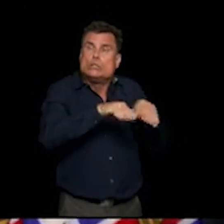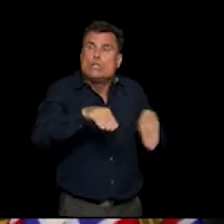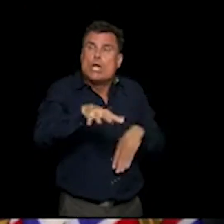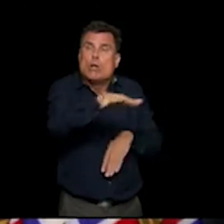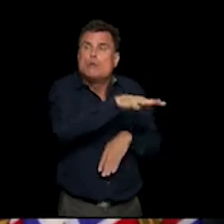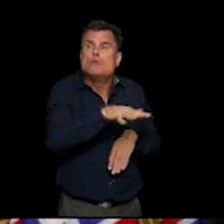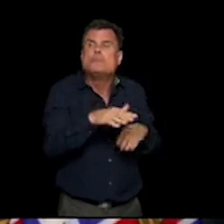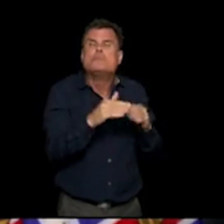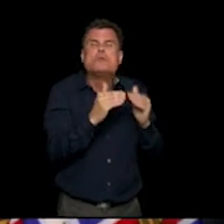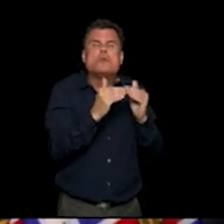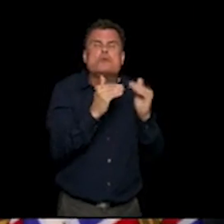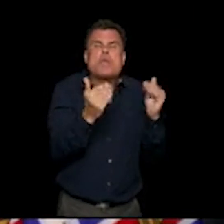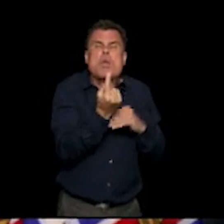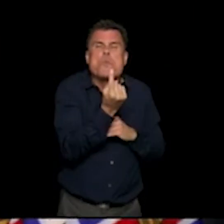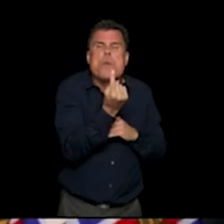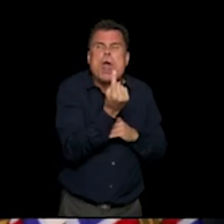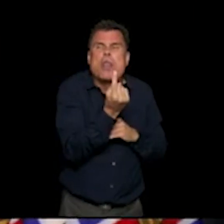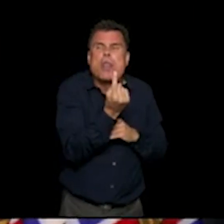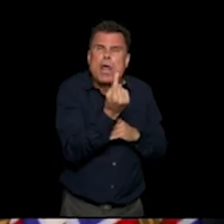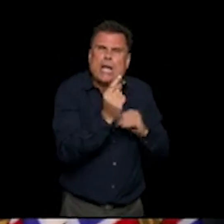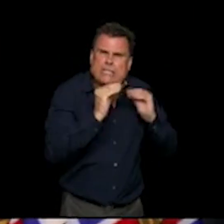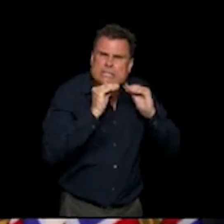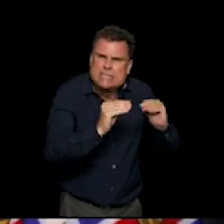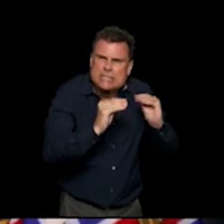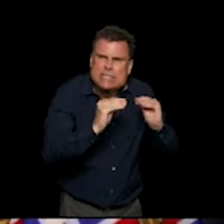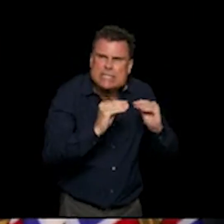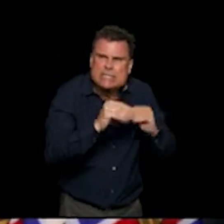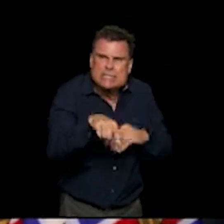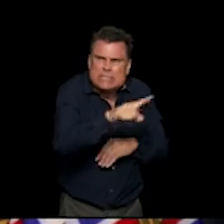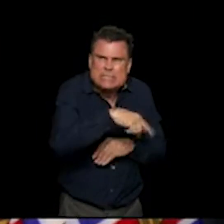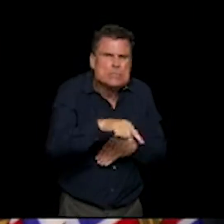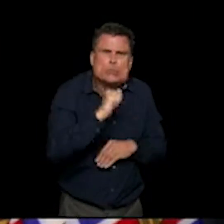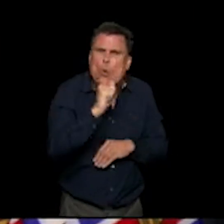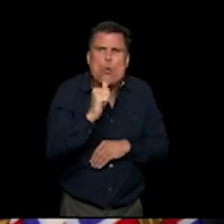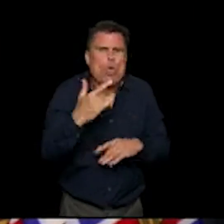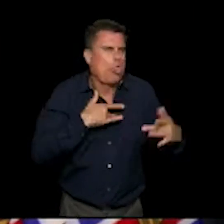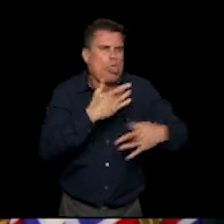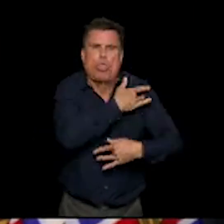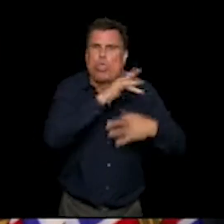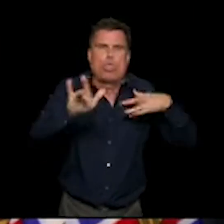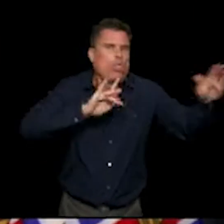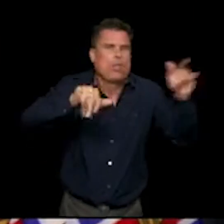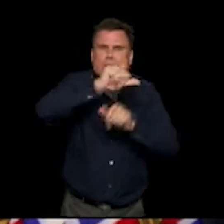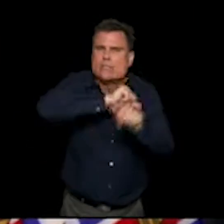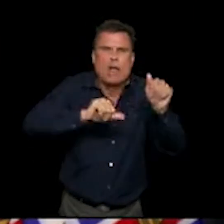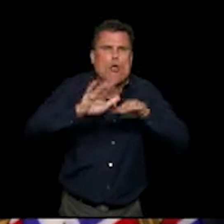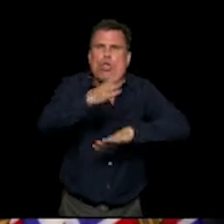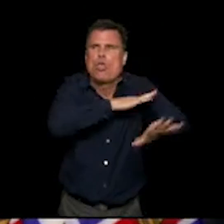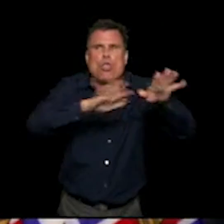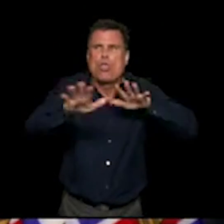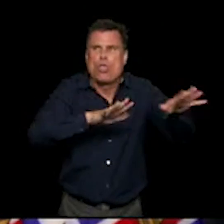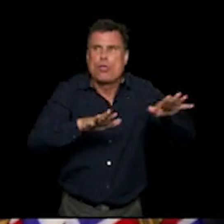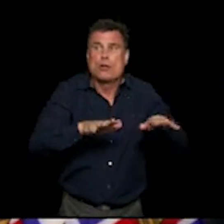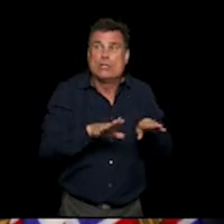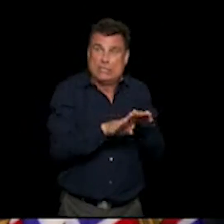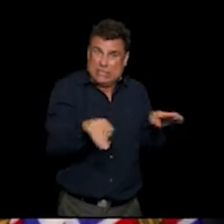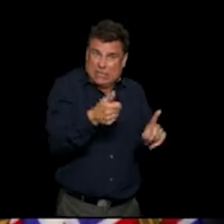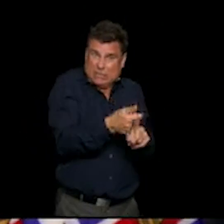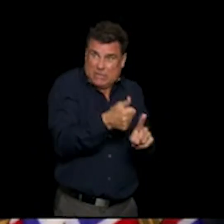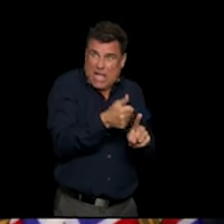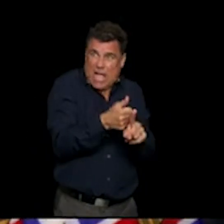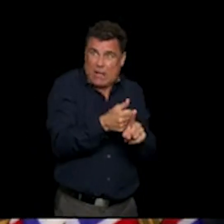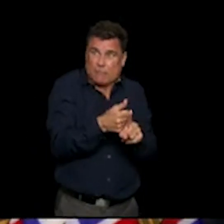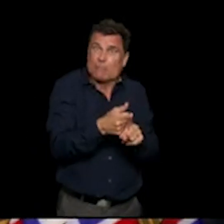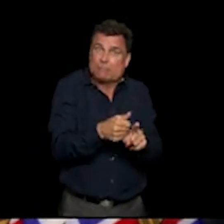as kindergarten and grade 1 can understand, is to not have physical direct contact with one another. So kids will